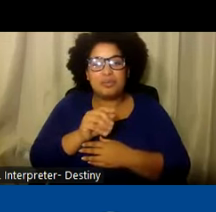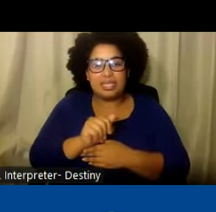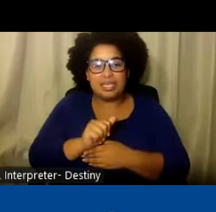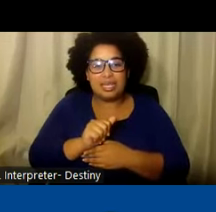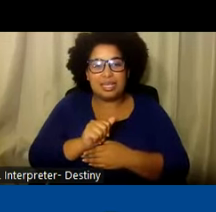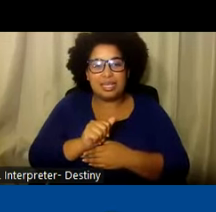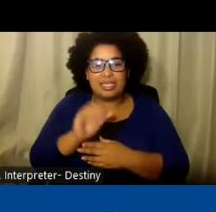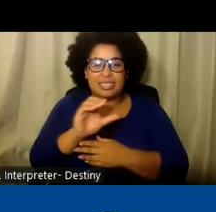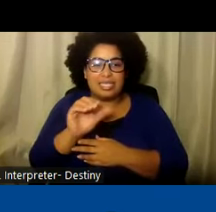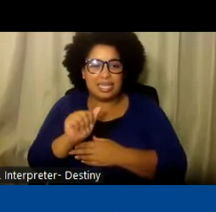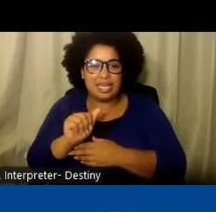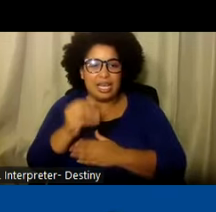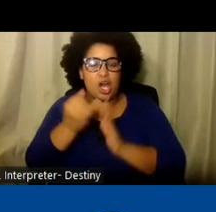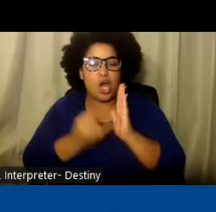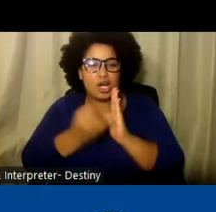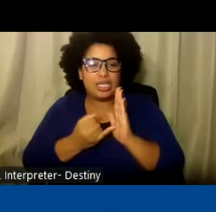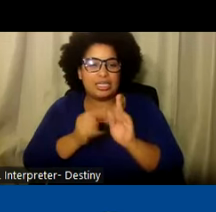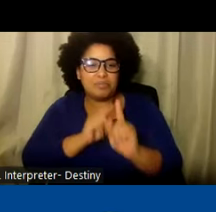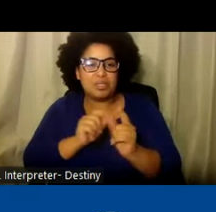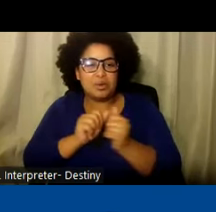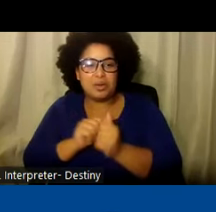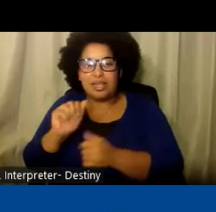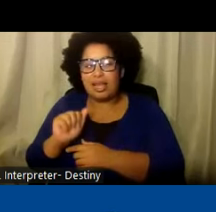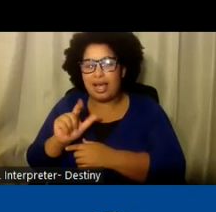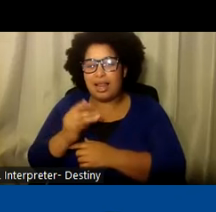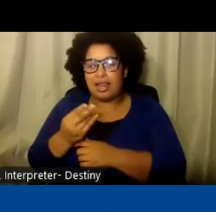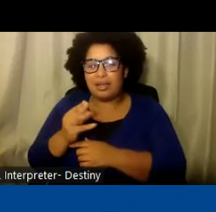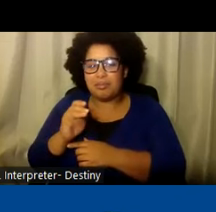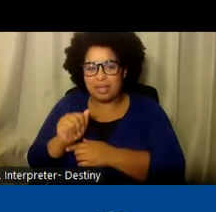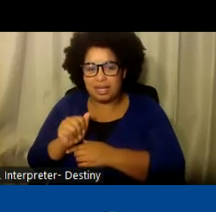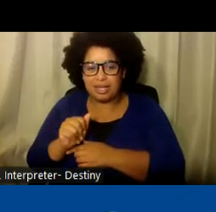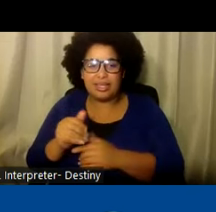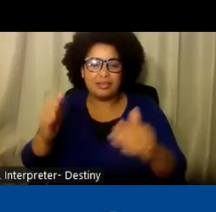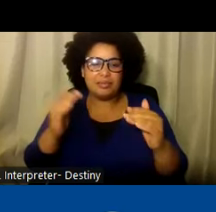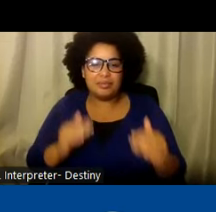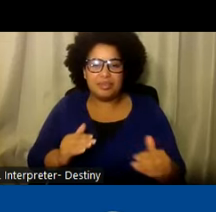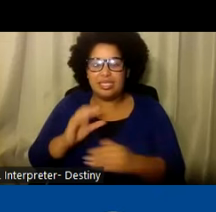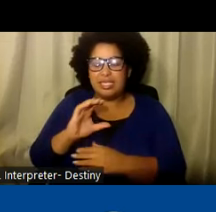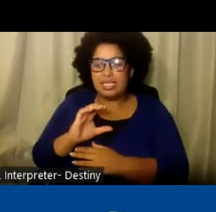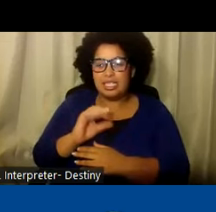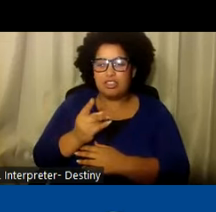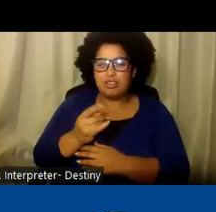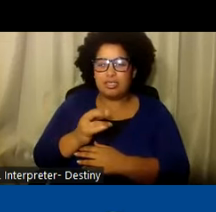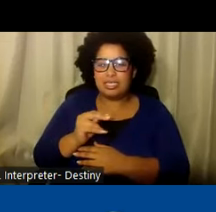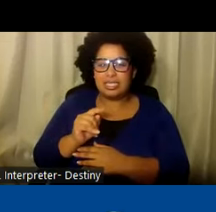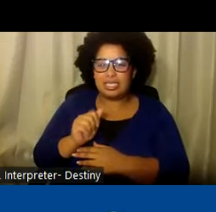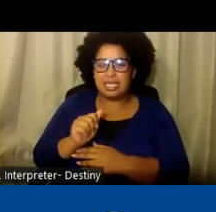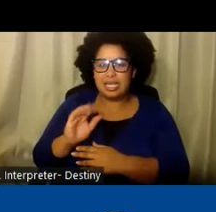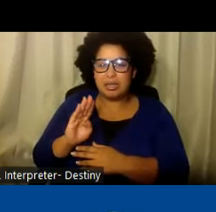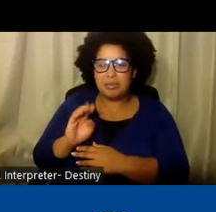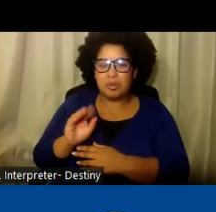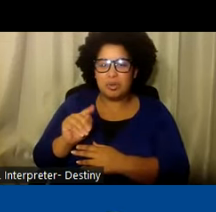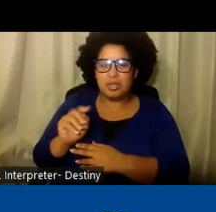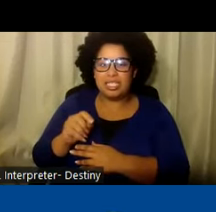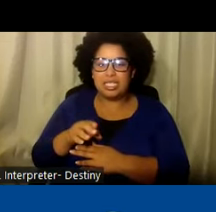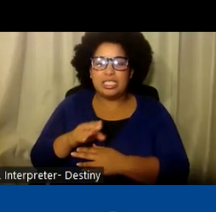artist mentor with Alchemia, Christina Boutte, DSP with Into Vision, and Sandra